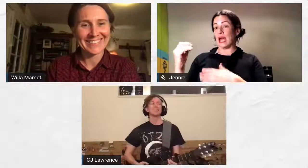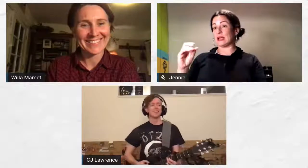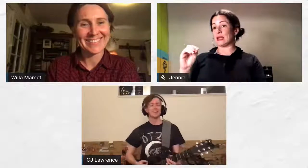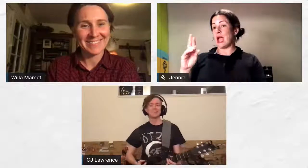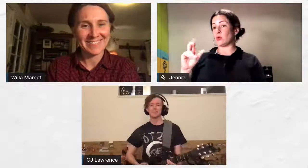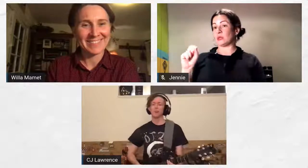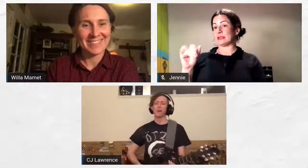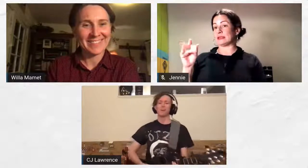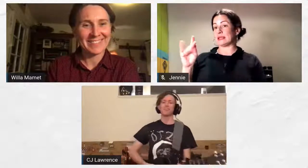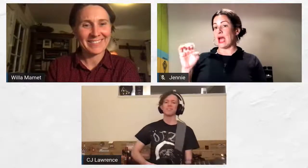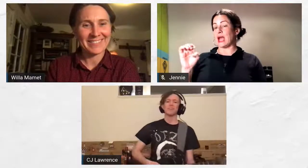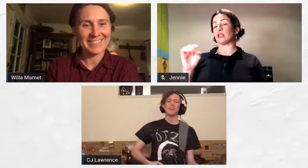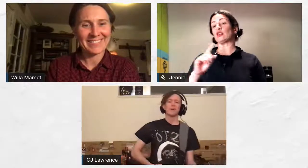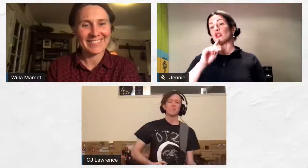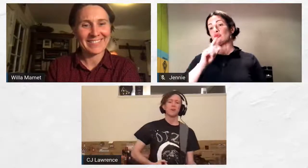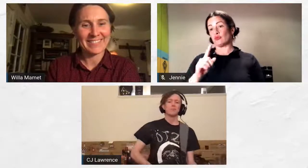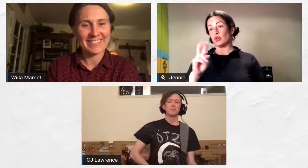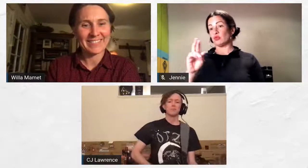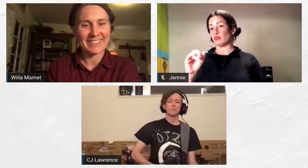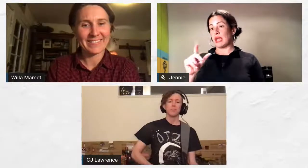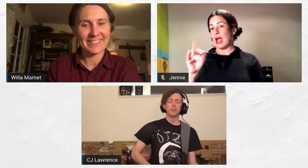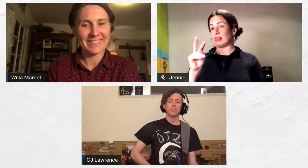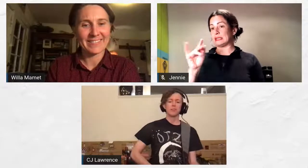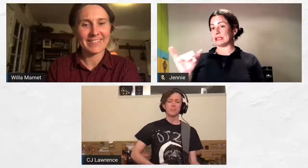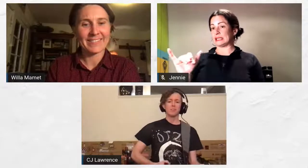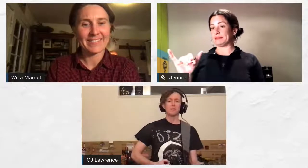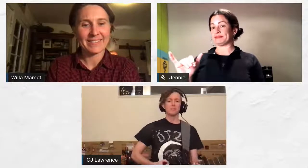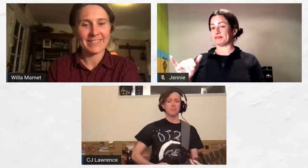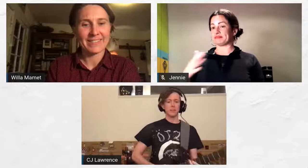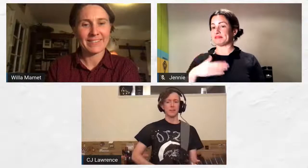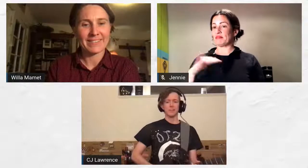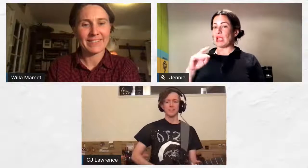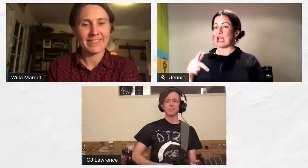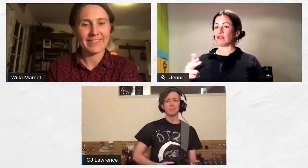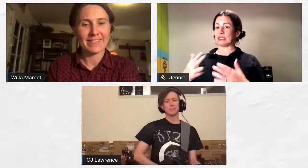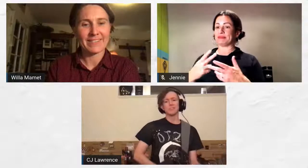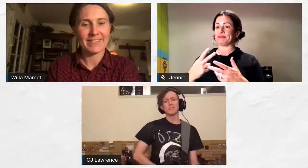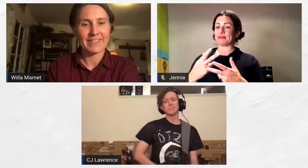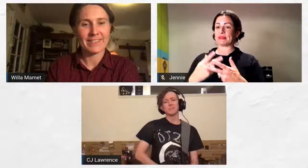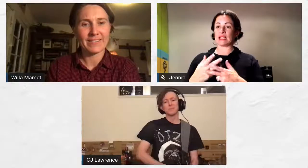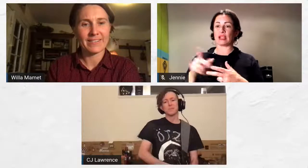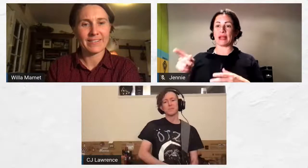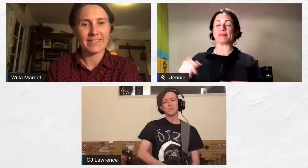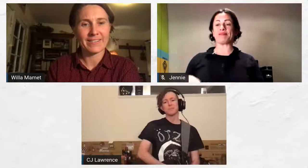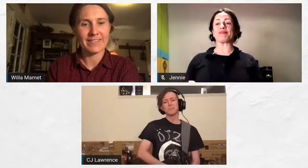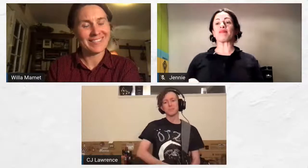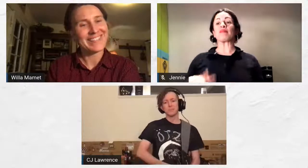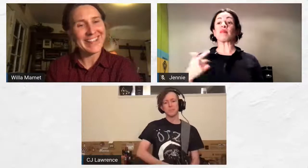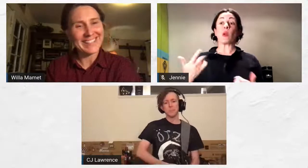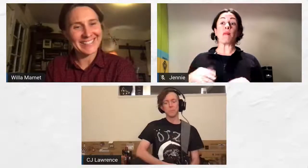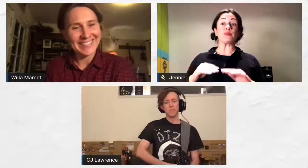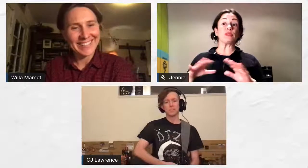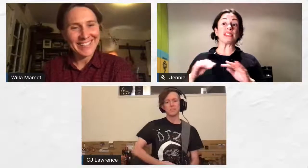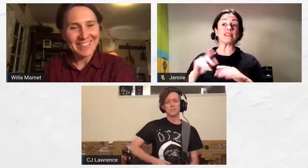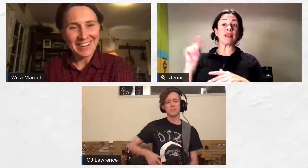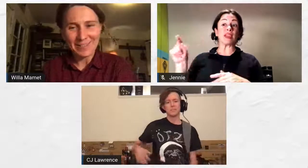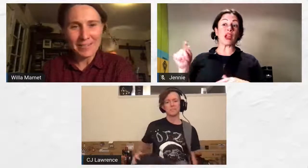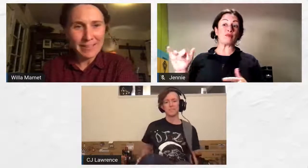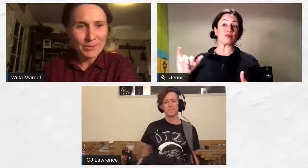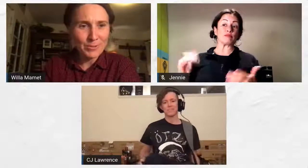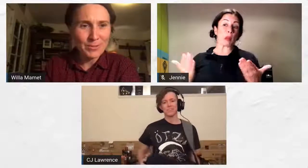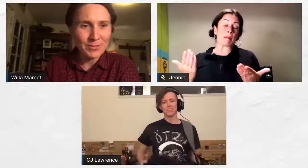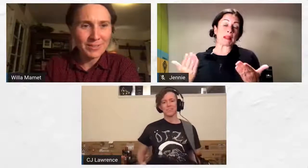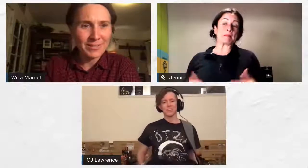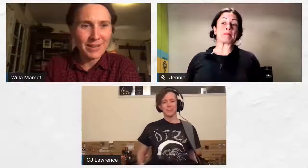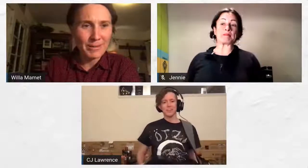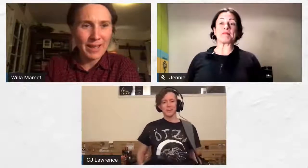Yeah. So I'll probably be doing more live stuff there and eventually release some stuff. Nice. Good. Well, thank